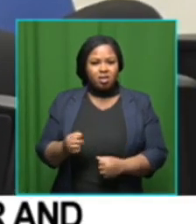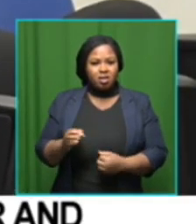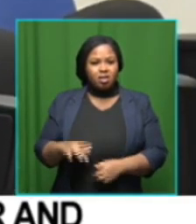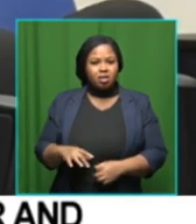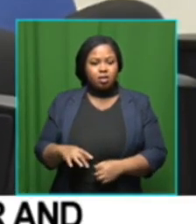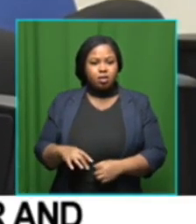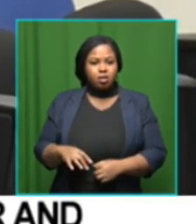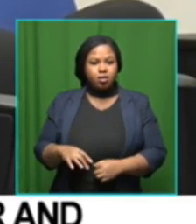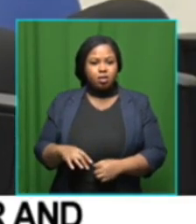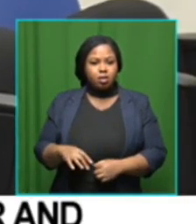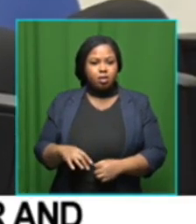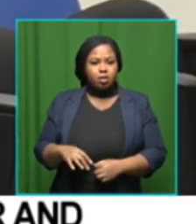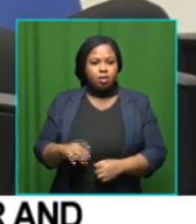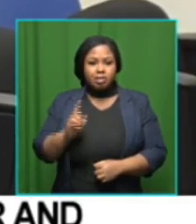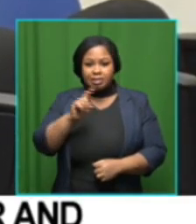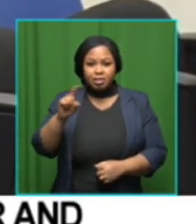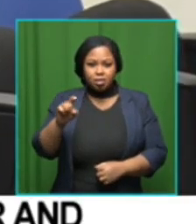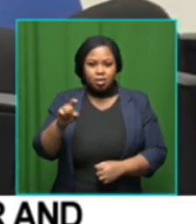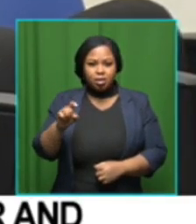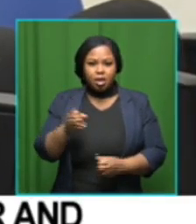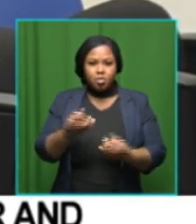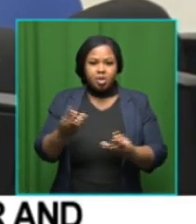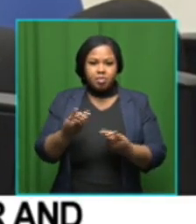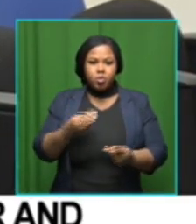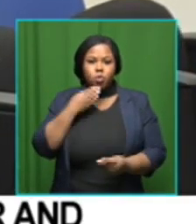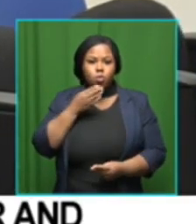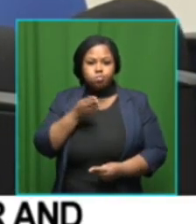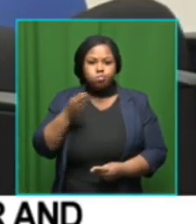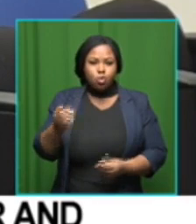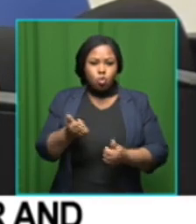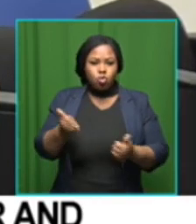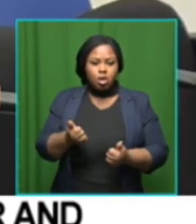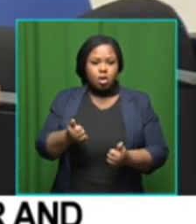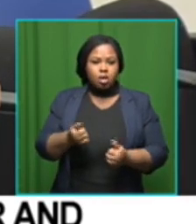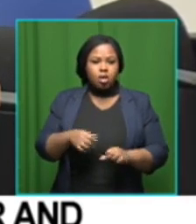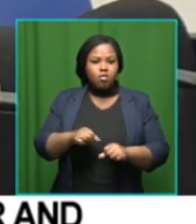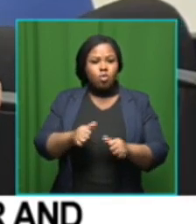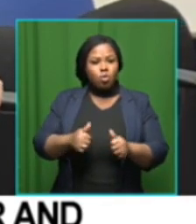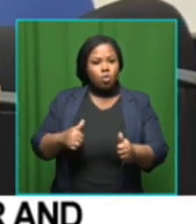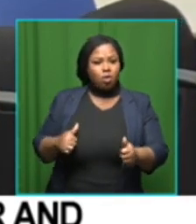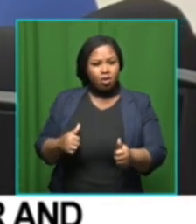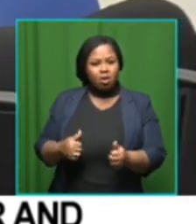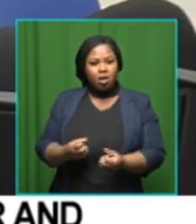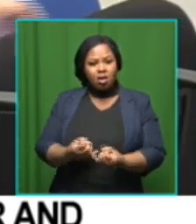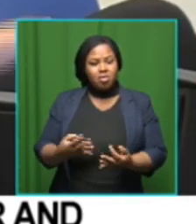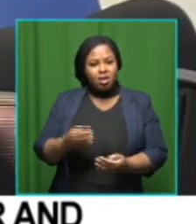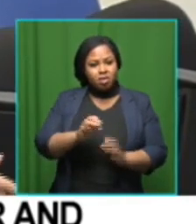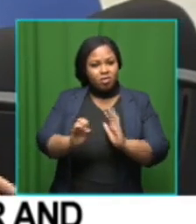The backlog at labs that are currently testing for COVID-19.